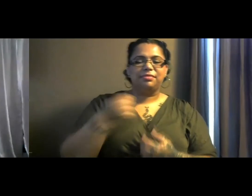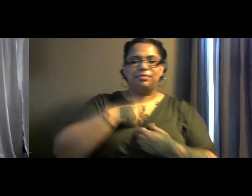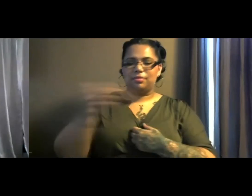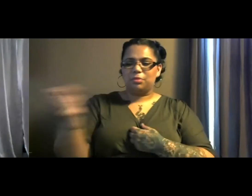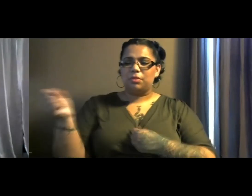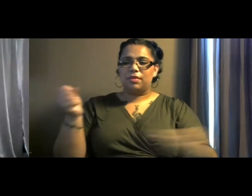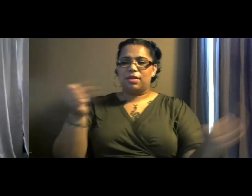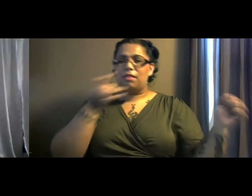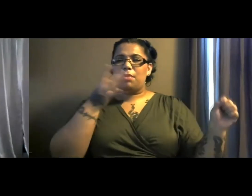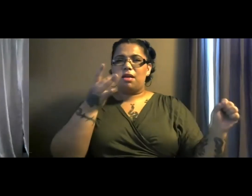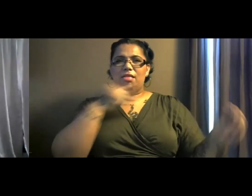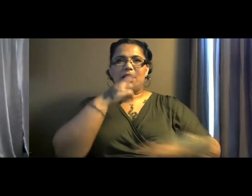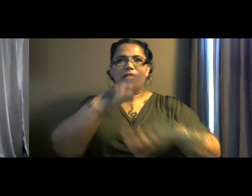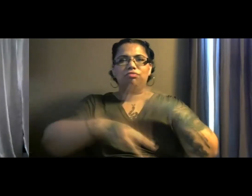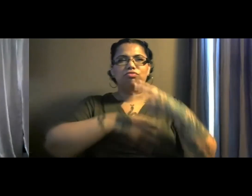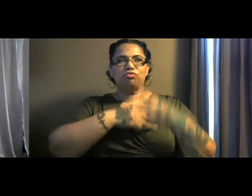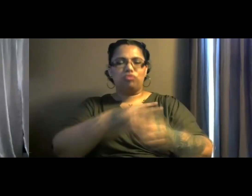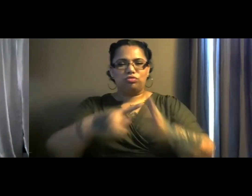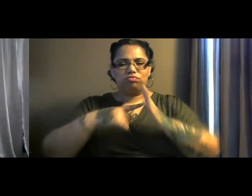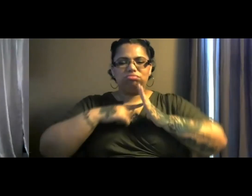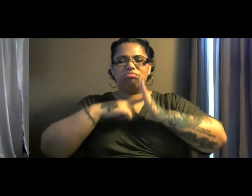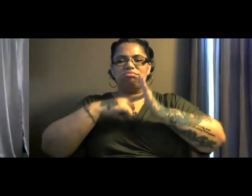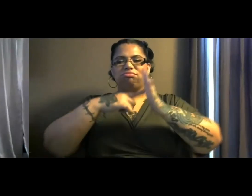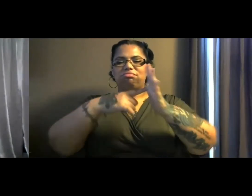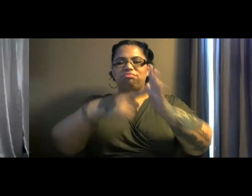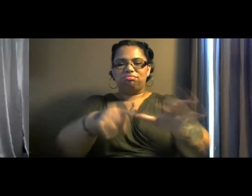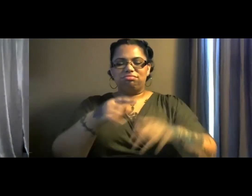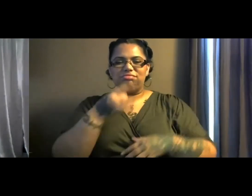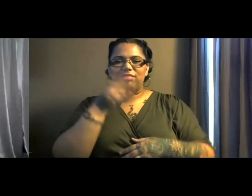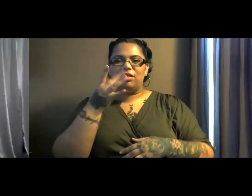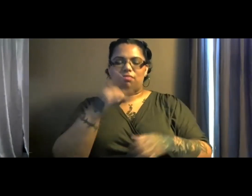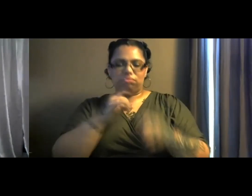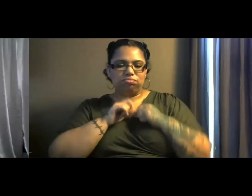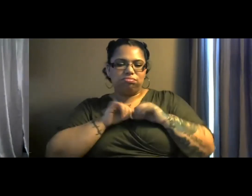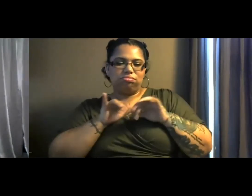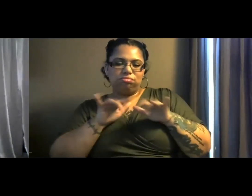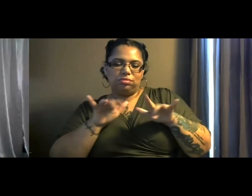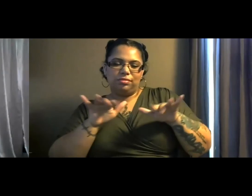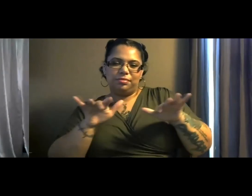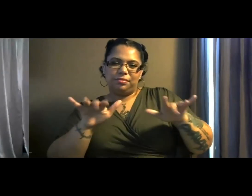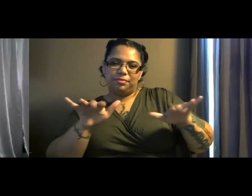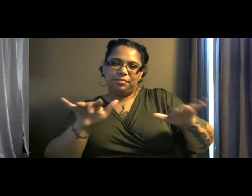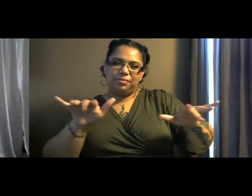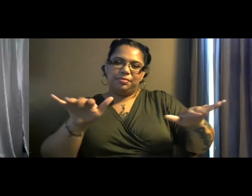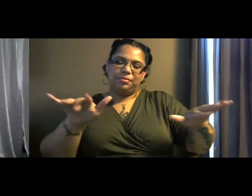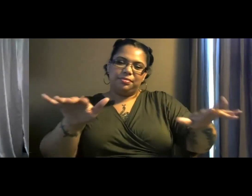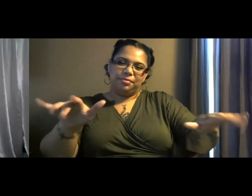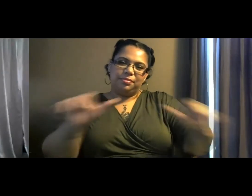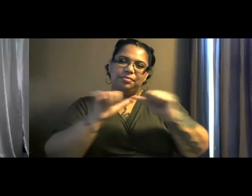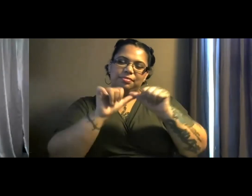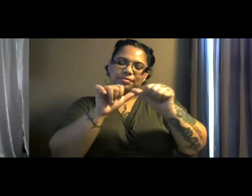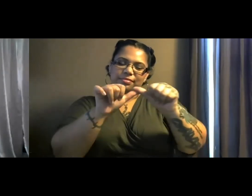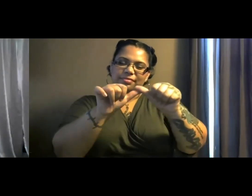the world. You got to let it shine, shine, shine,